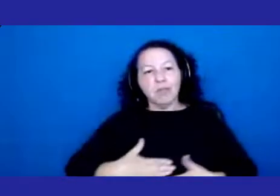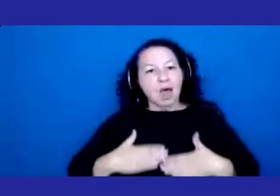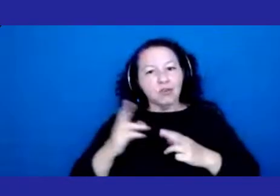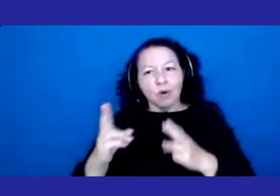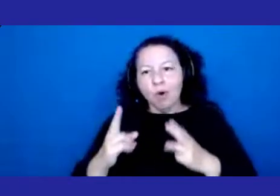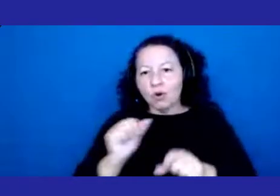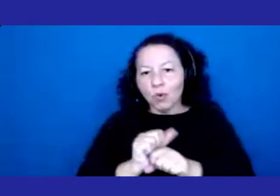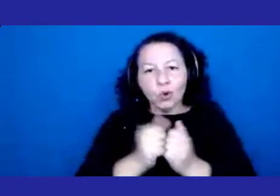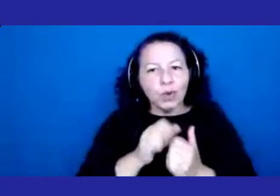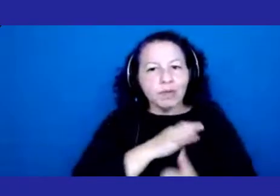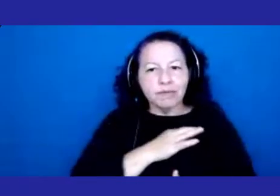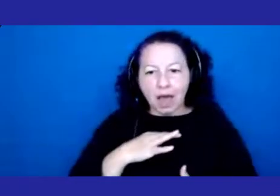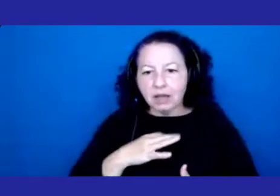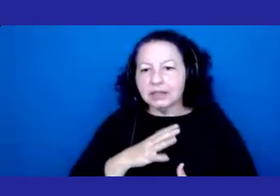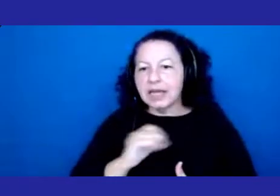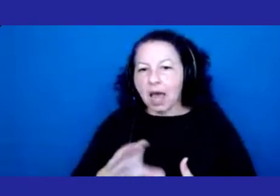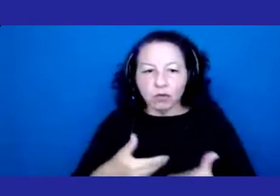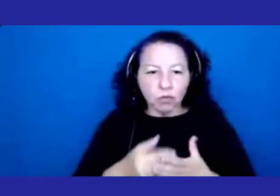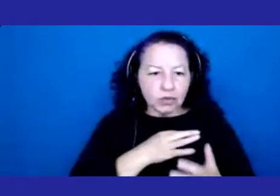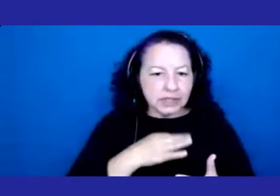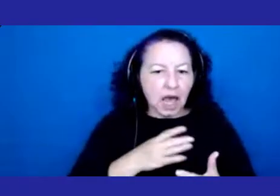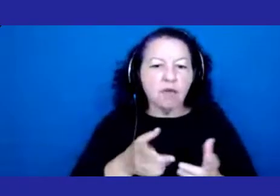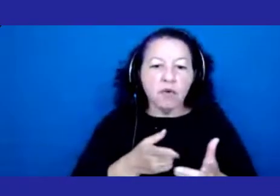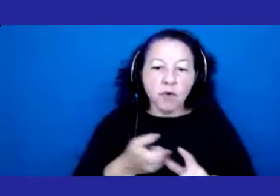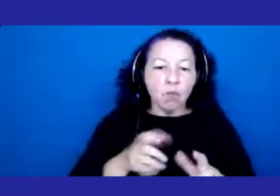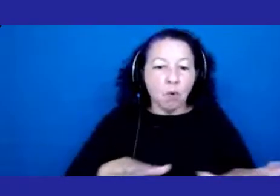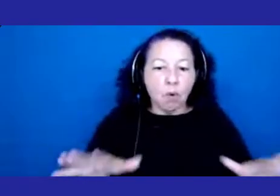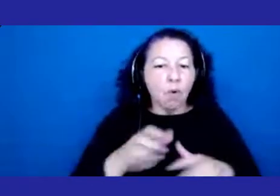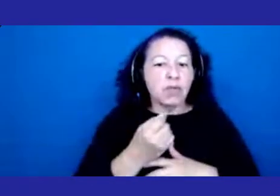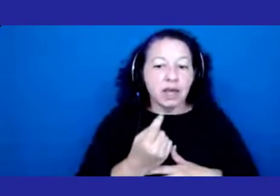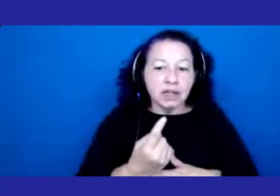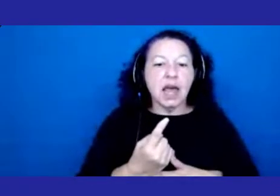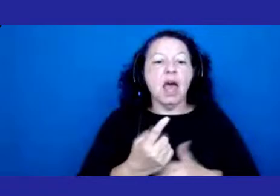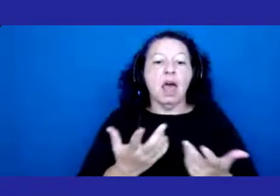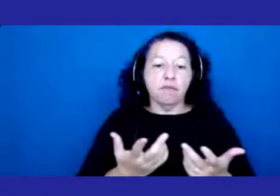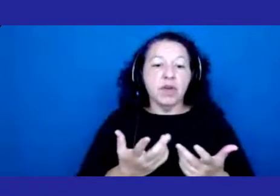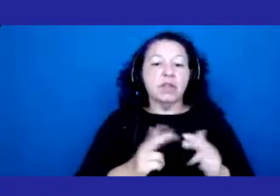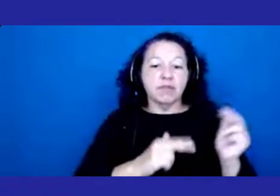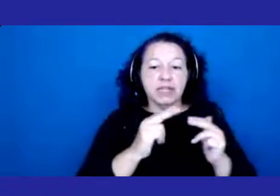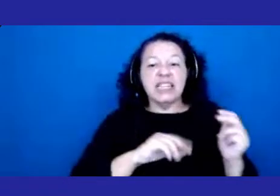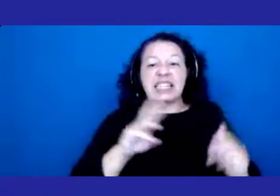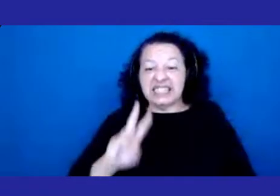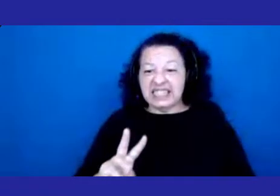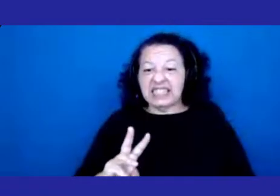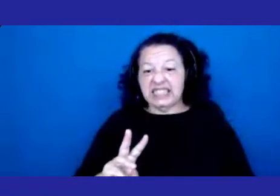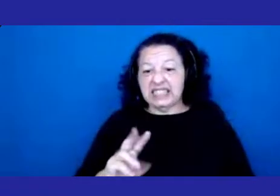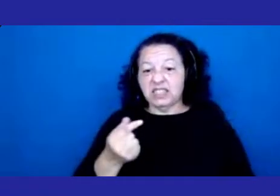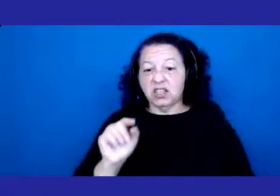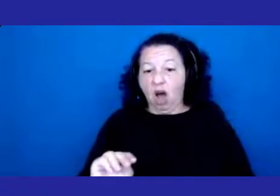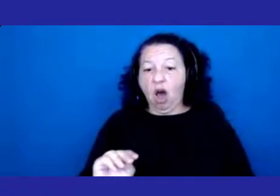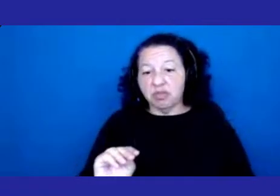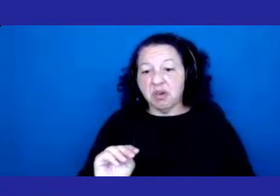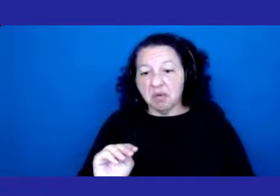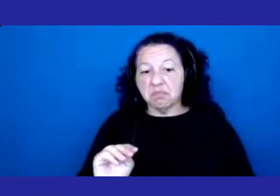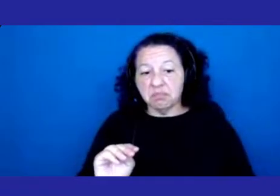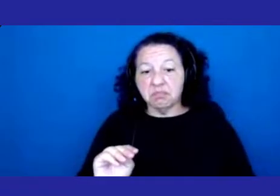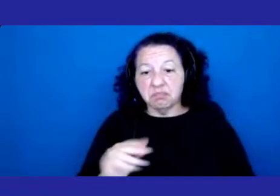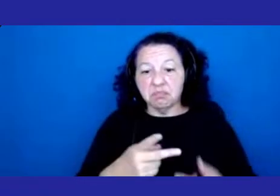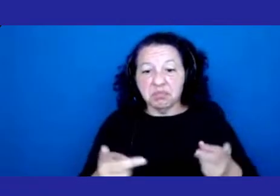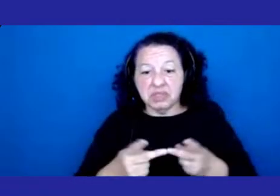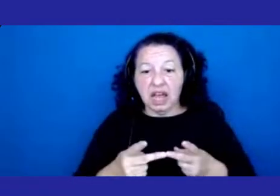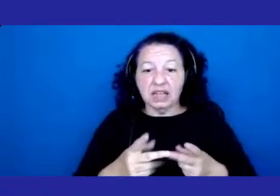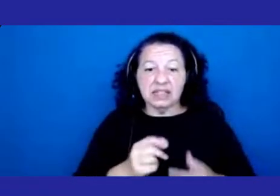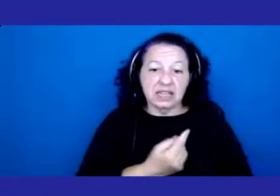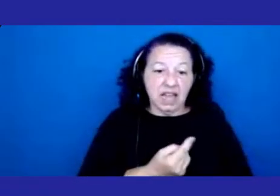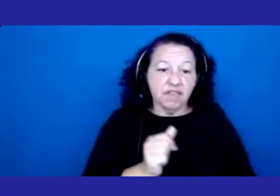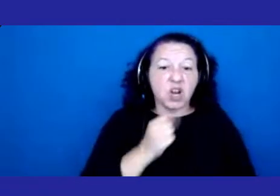staff across all 11 of our facilities, as well as 6 Gotham sites. Particularly, we got great assistance